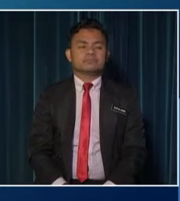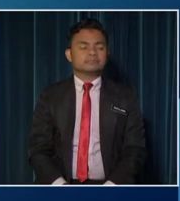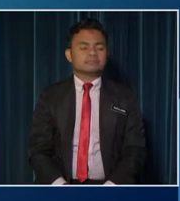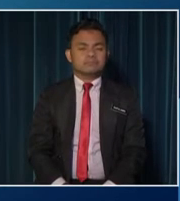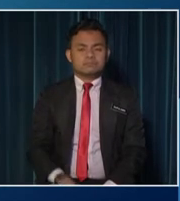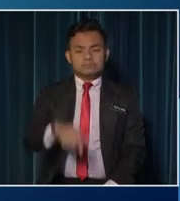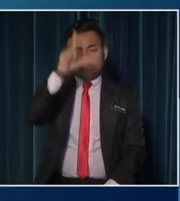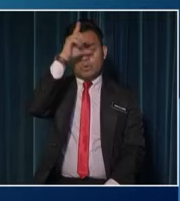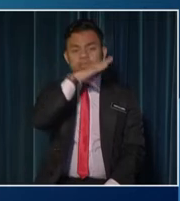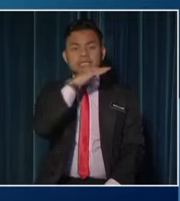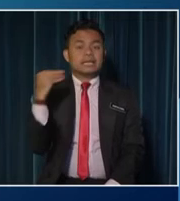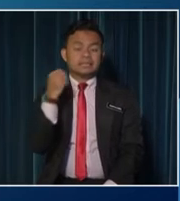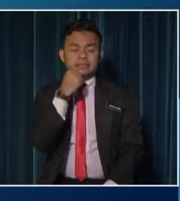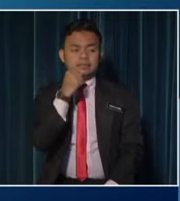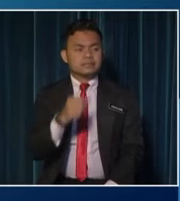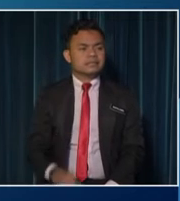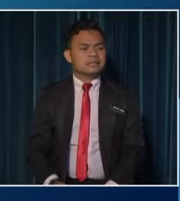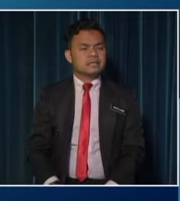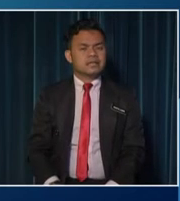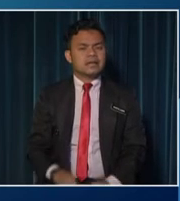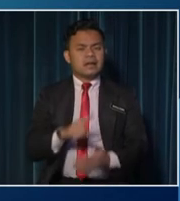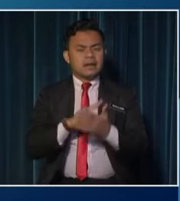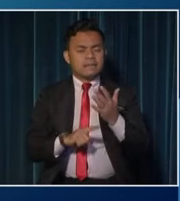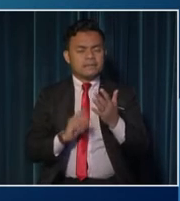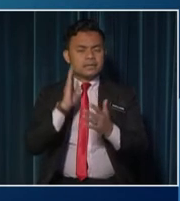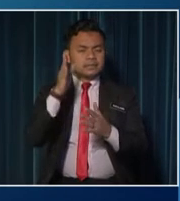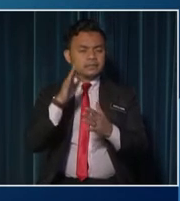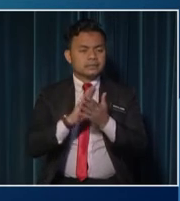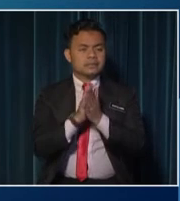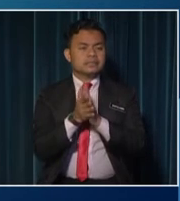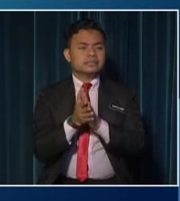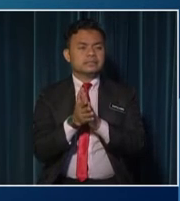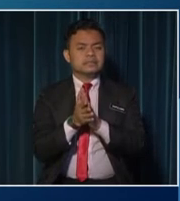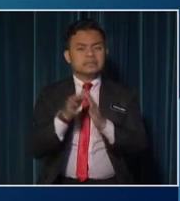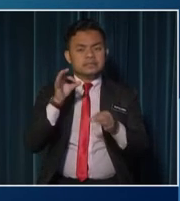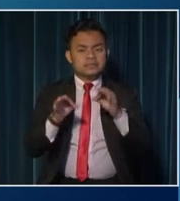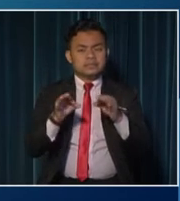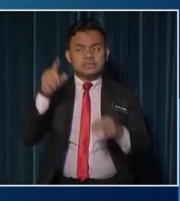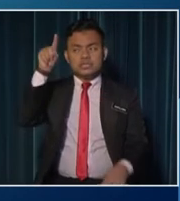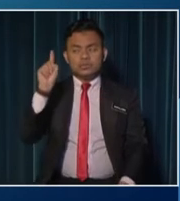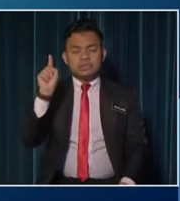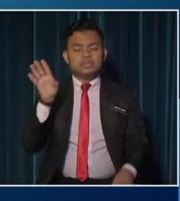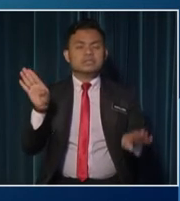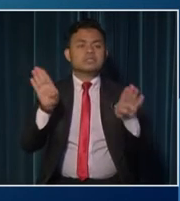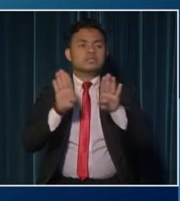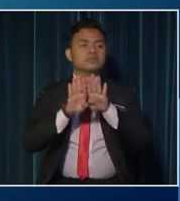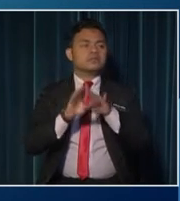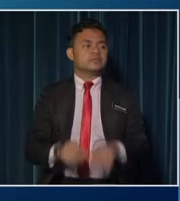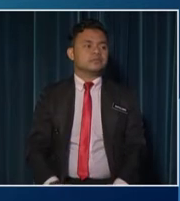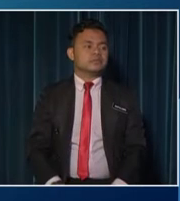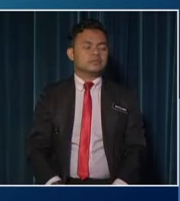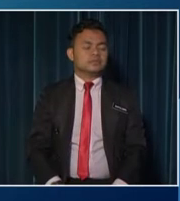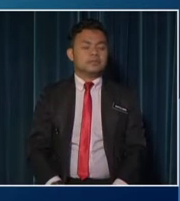Boys and girls, what will happen when the switch is closed? When the switch